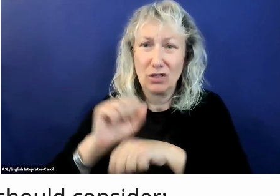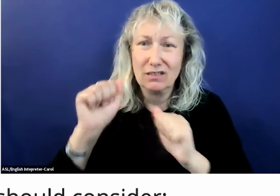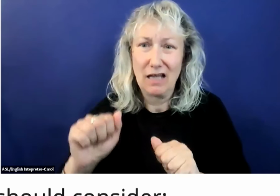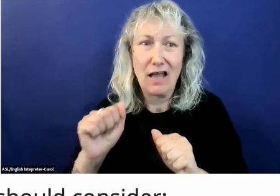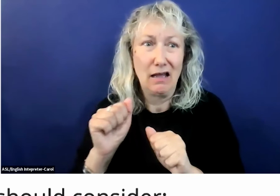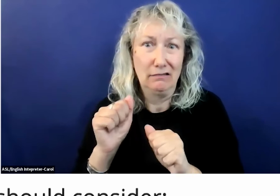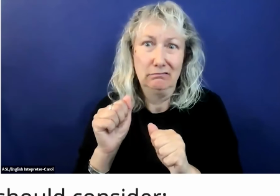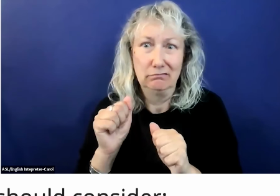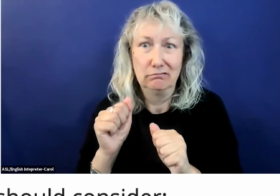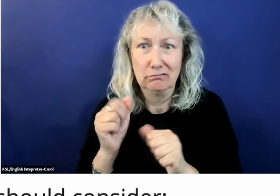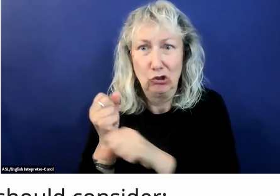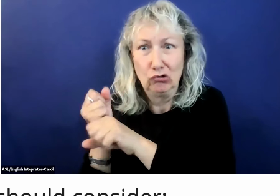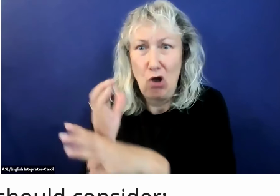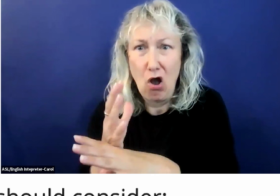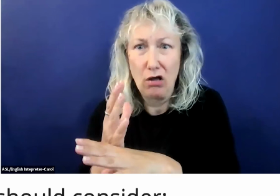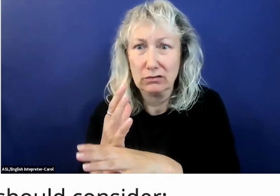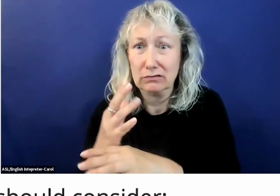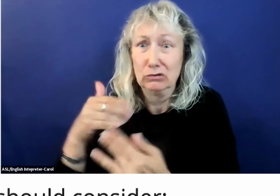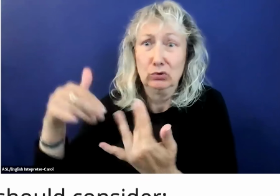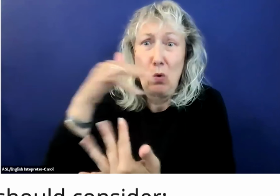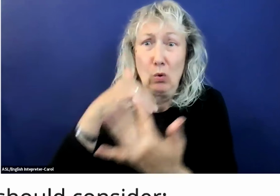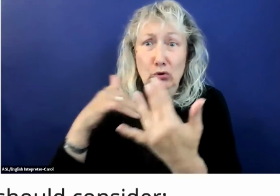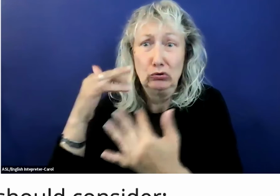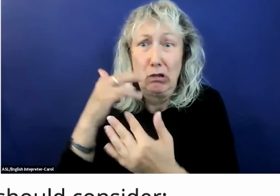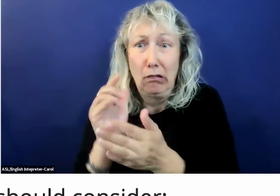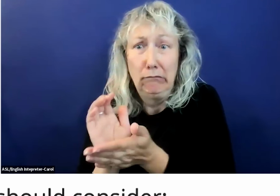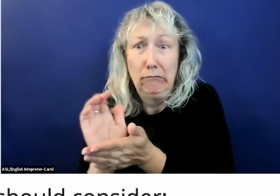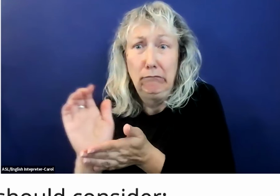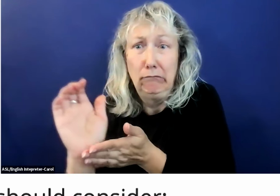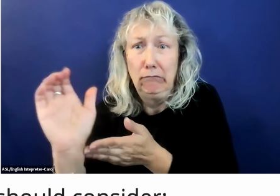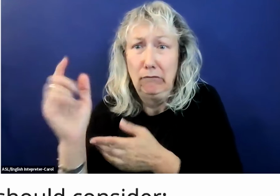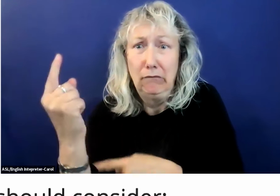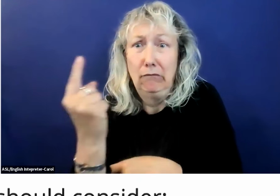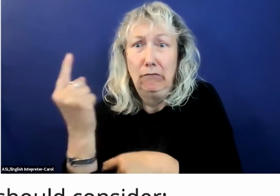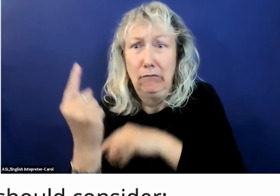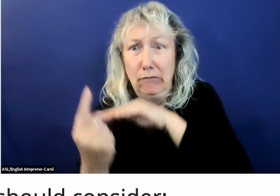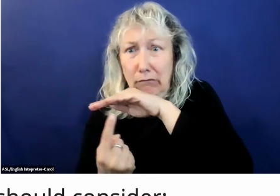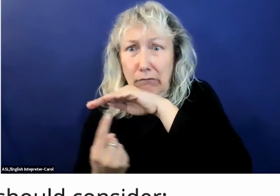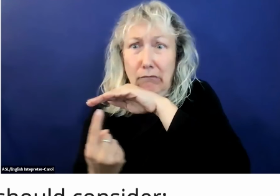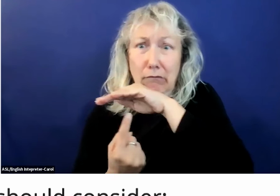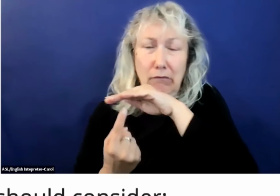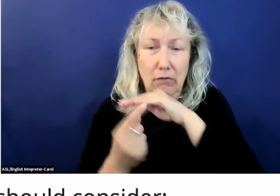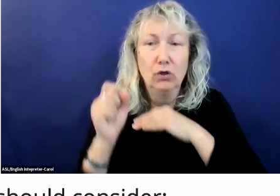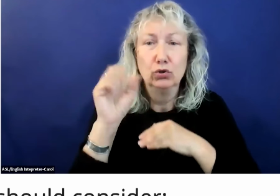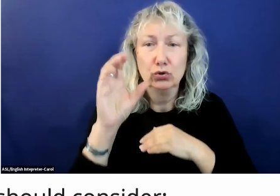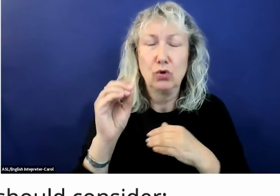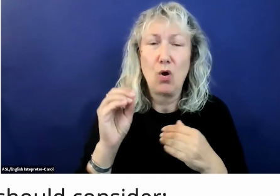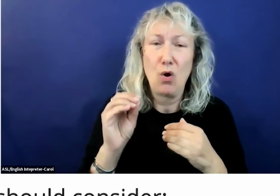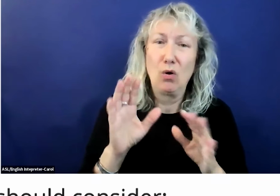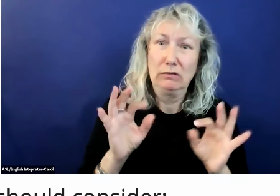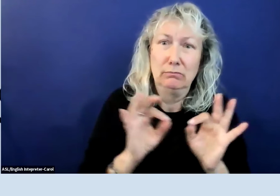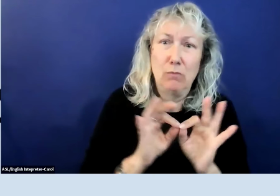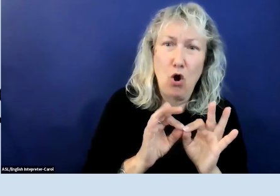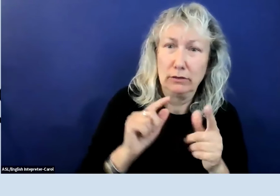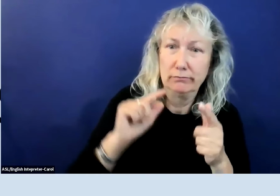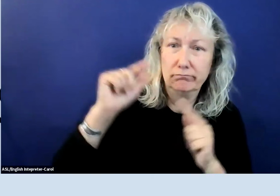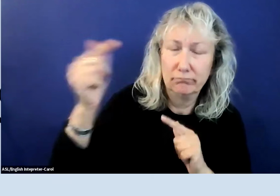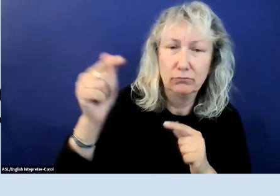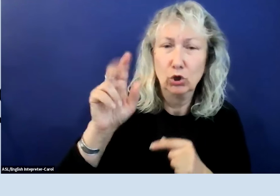enhance emergency preparedness. So with that, I would like to turn the attention over to Ruby, who is from an